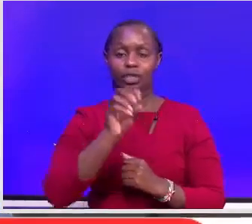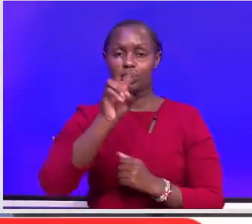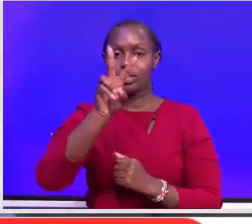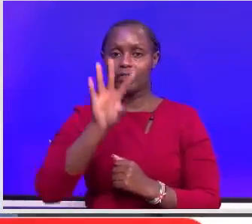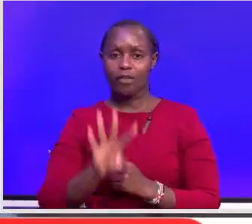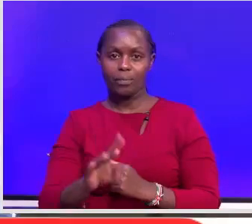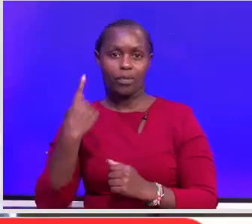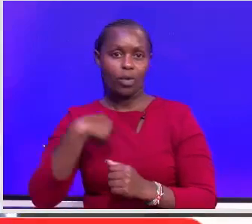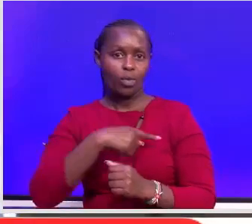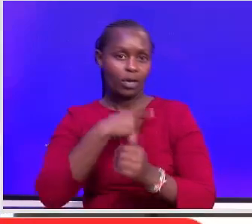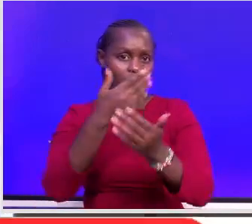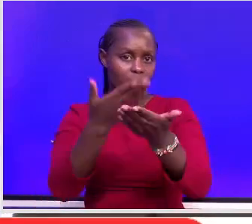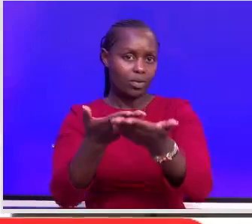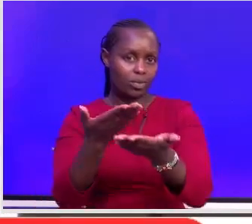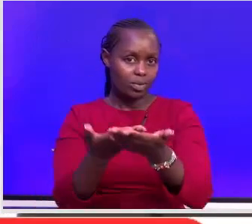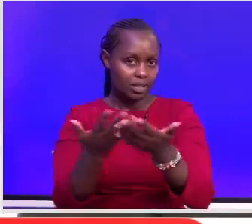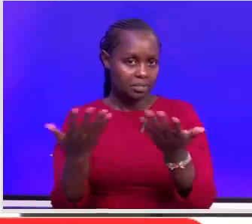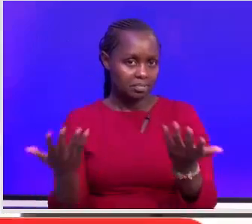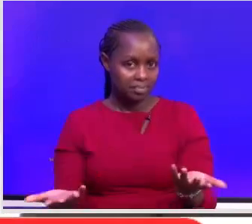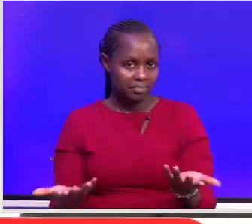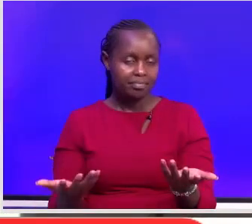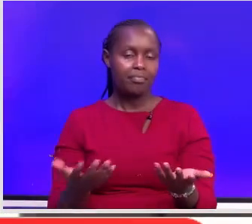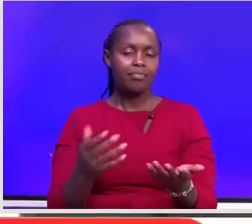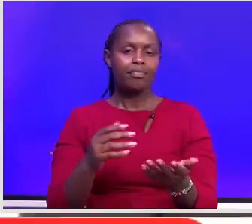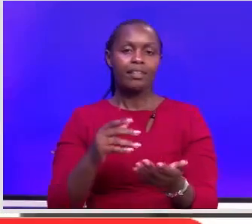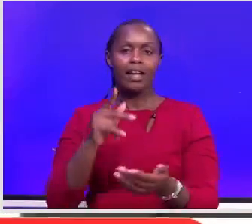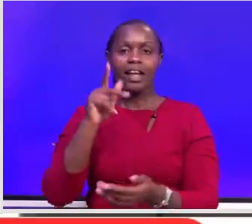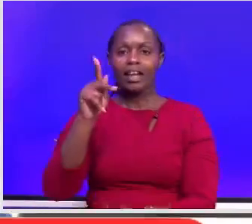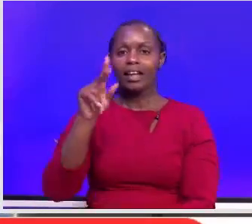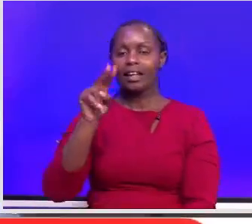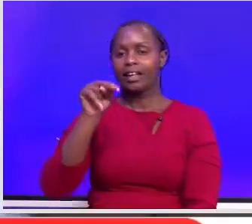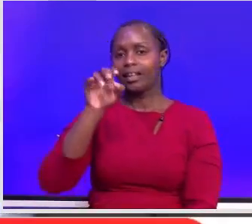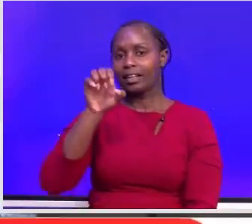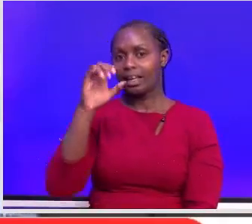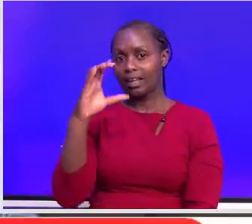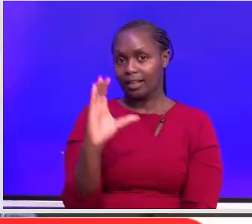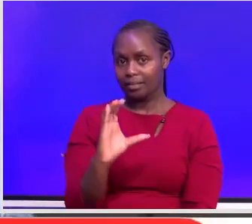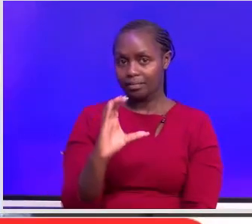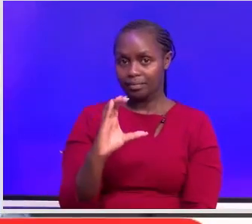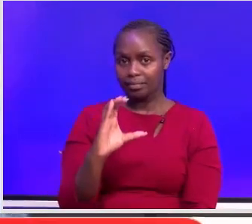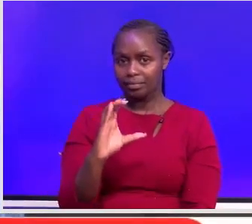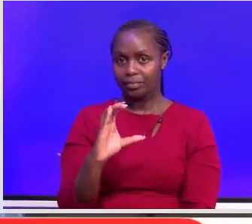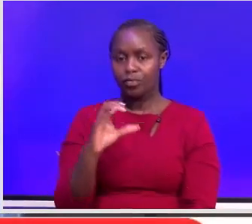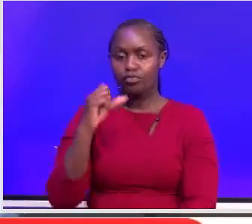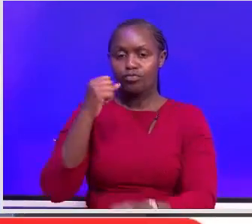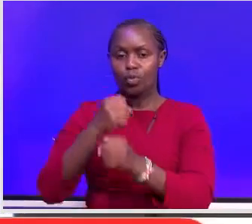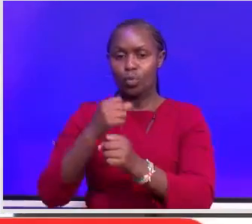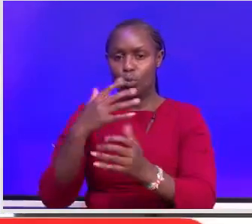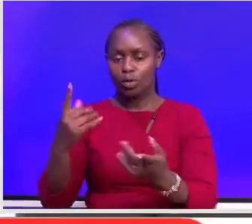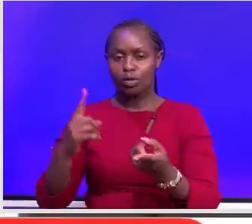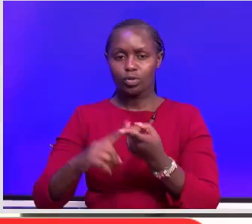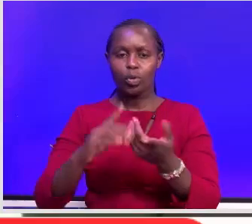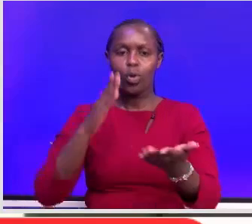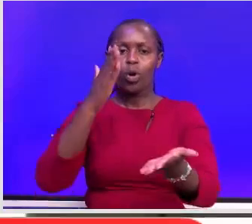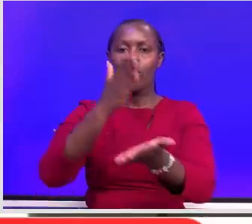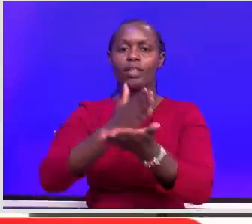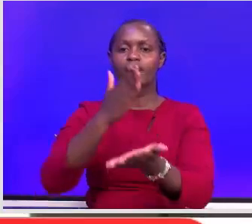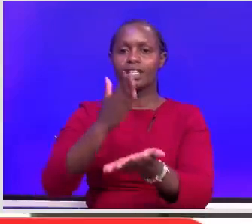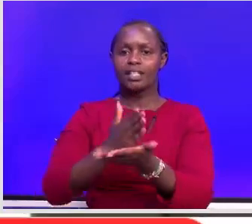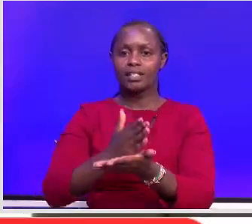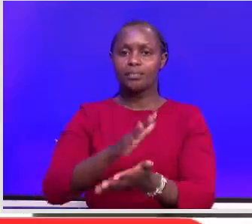2024, we requested Kenya National Examinations Council to authenticate